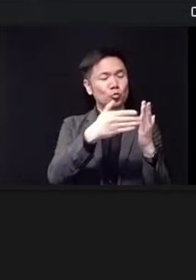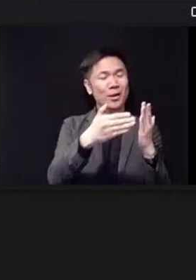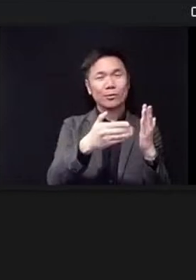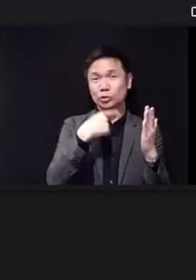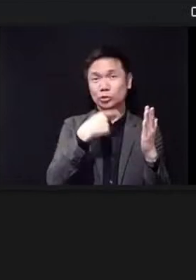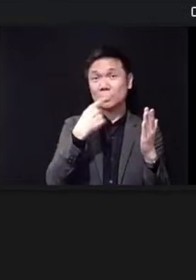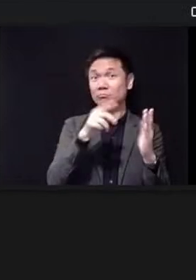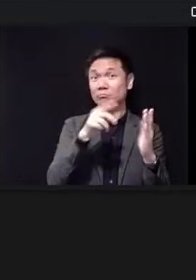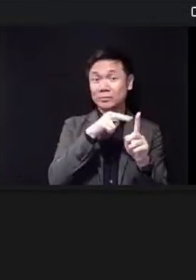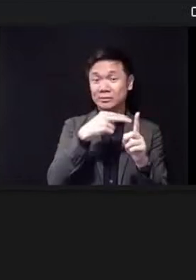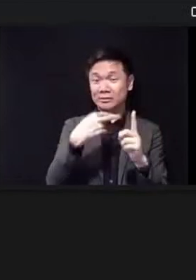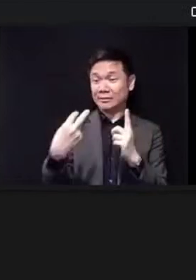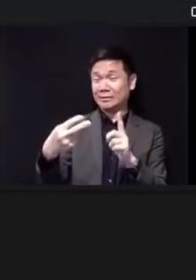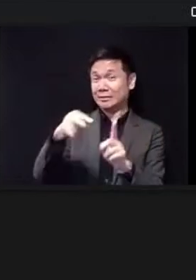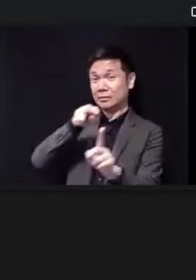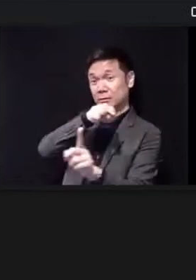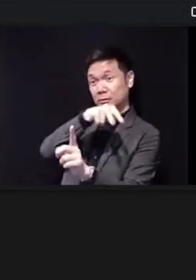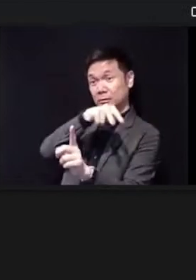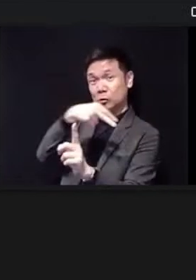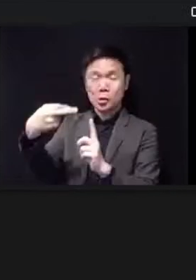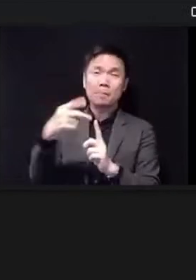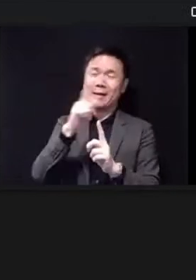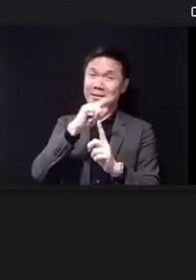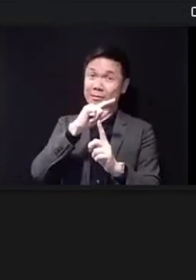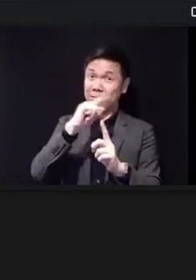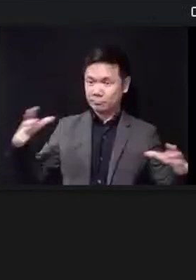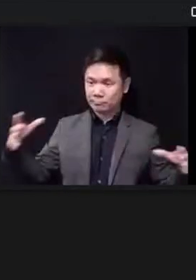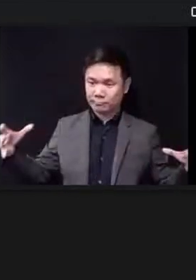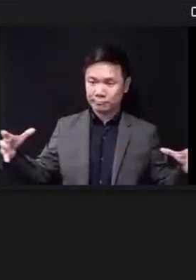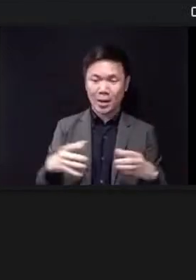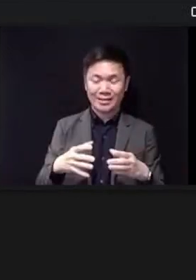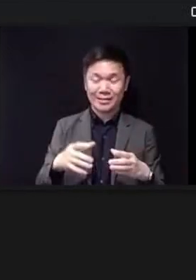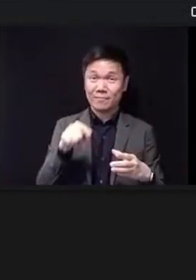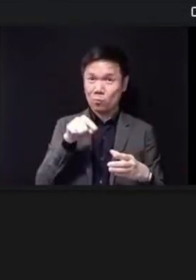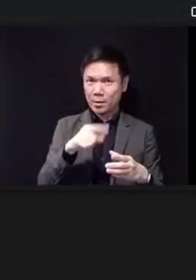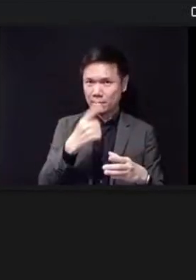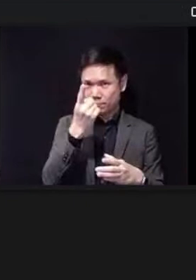views, different views were expressed at this meeting. Thank you.